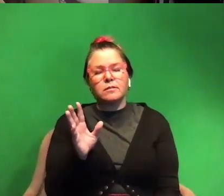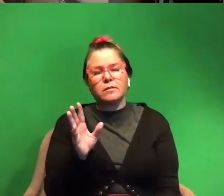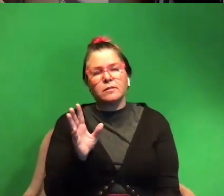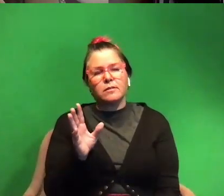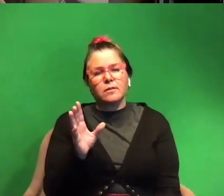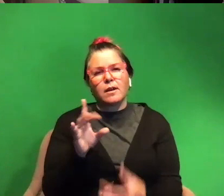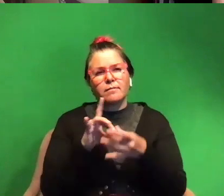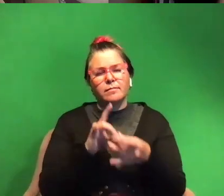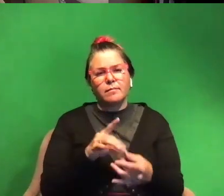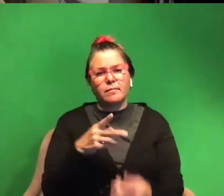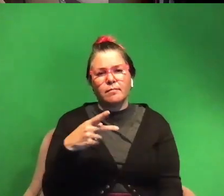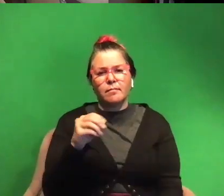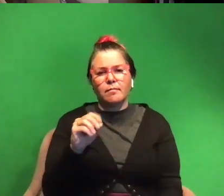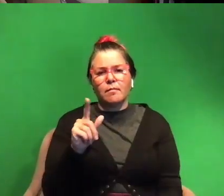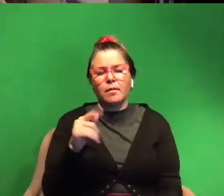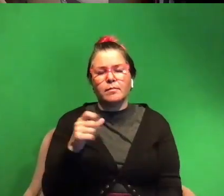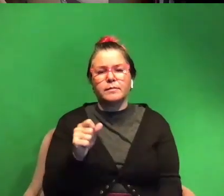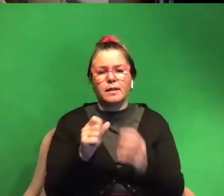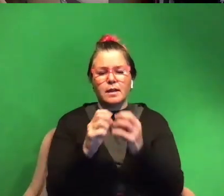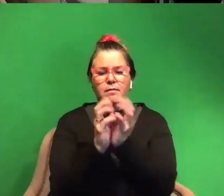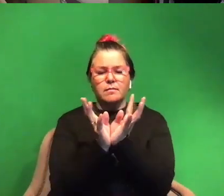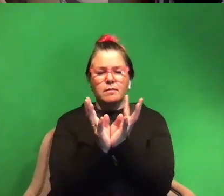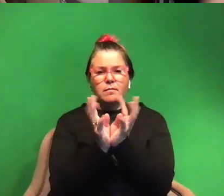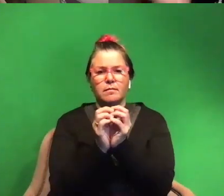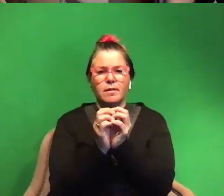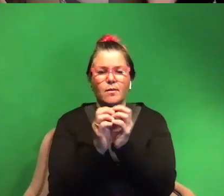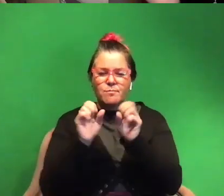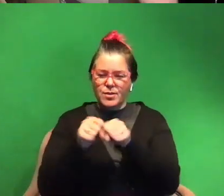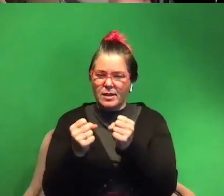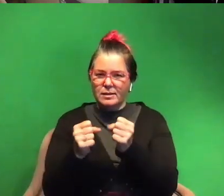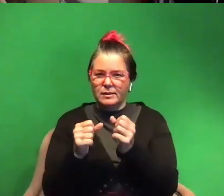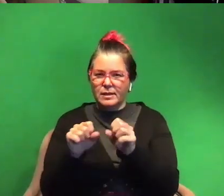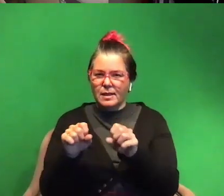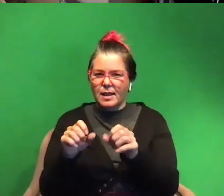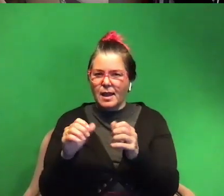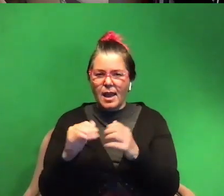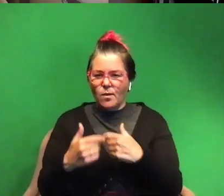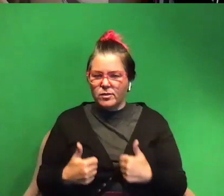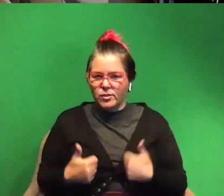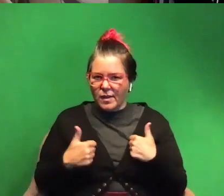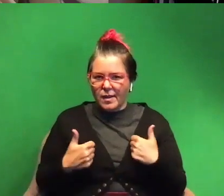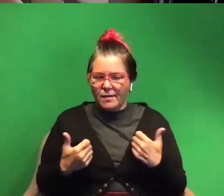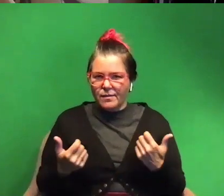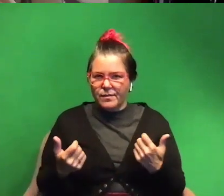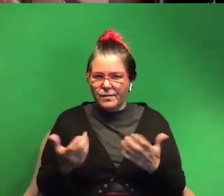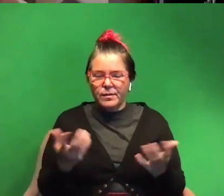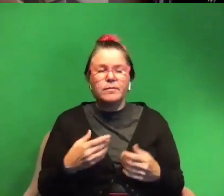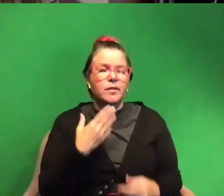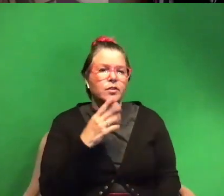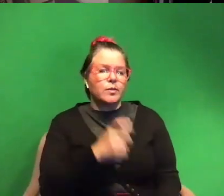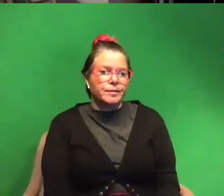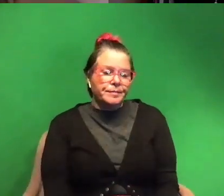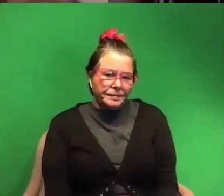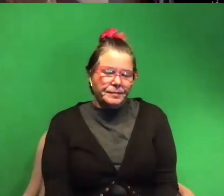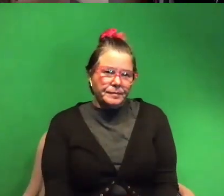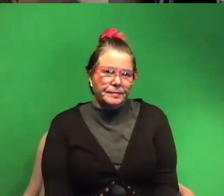how polyps work, like how this coral breaks, but then how are the breaks surviving? That's a great question.